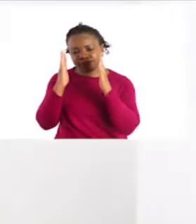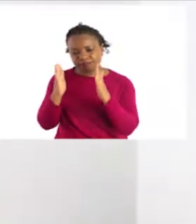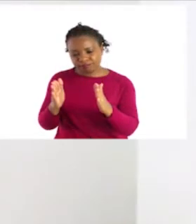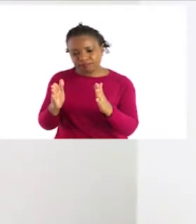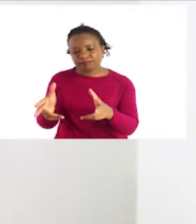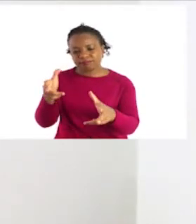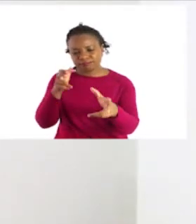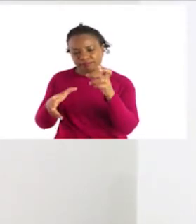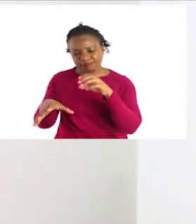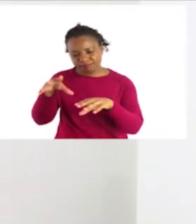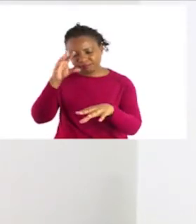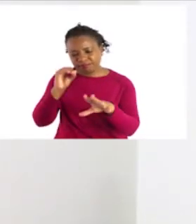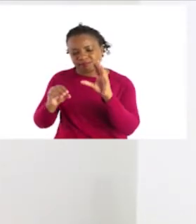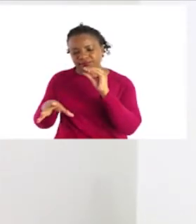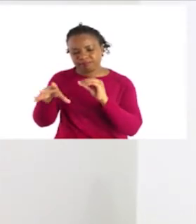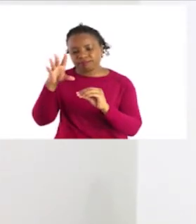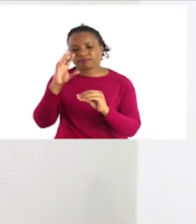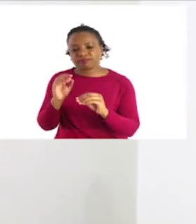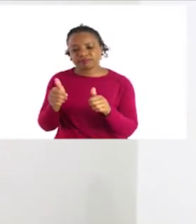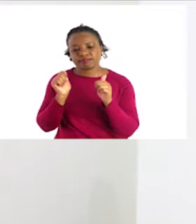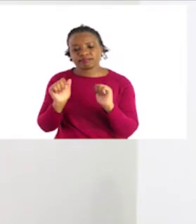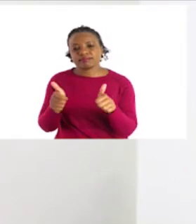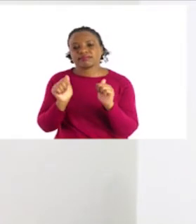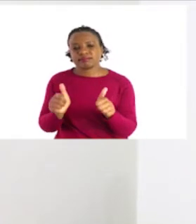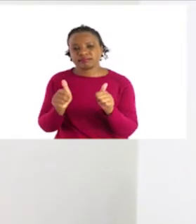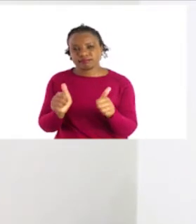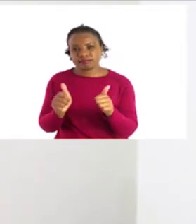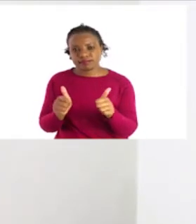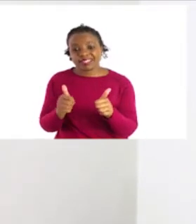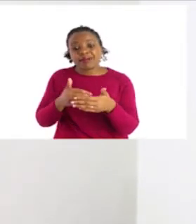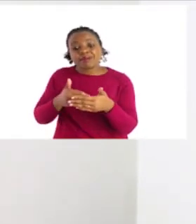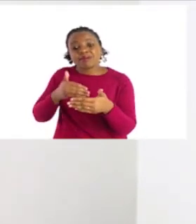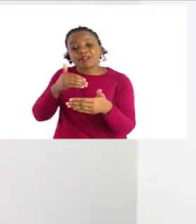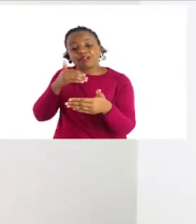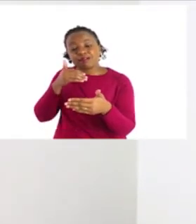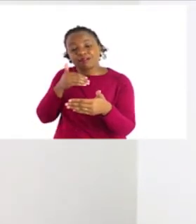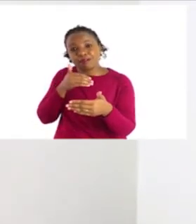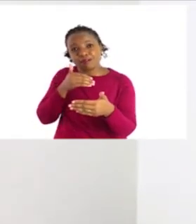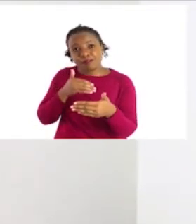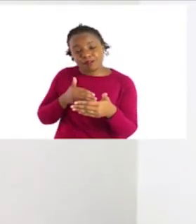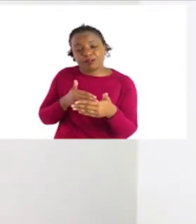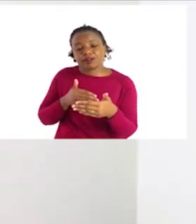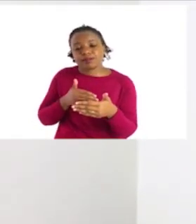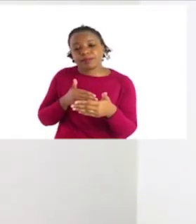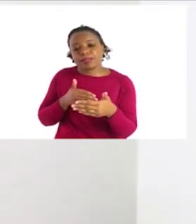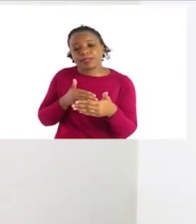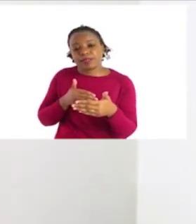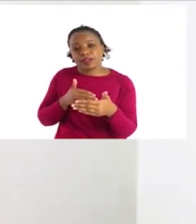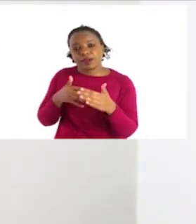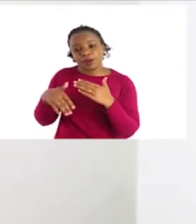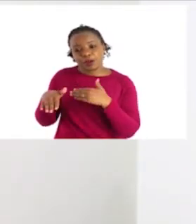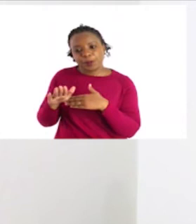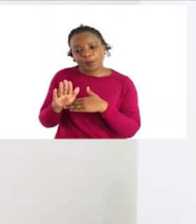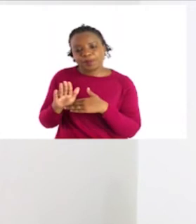attention and that you have listened attentively. But before we close our lesson for today,